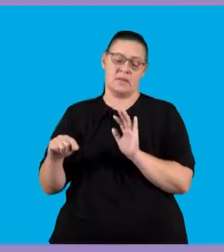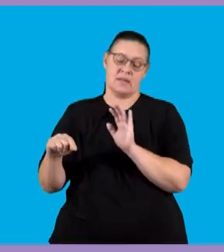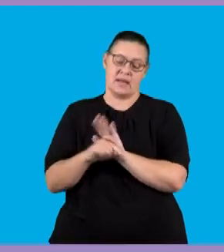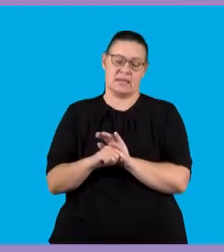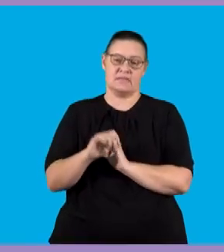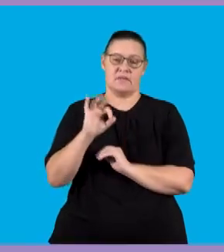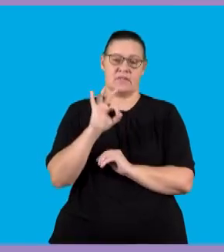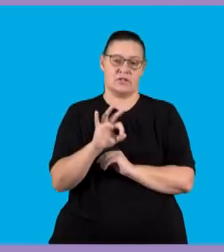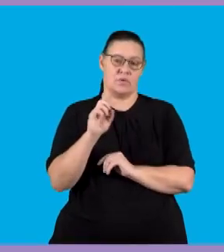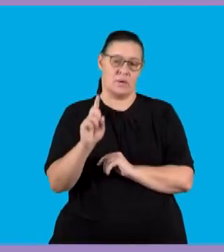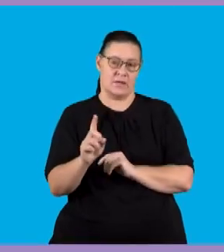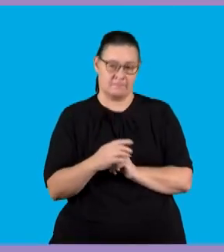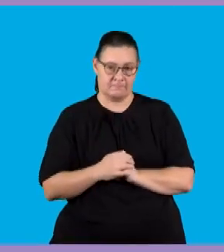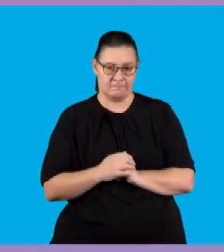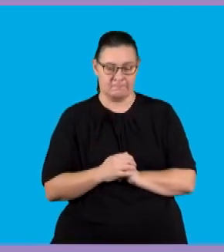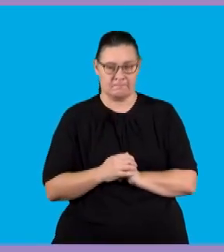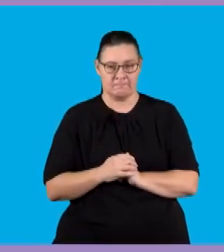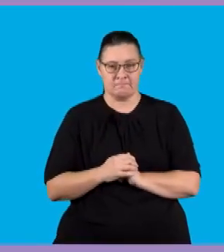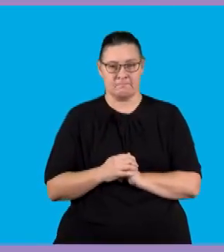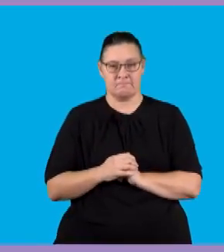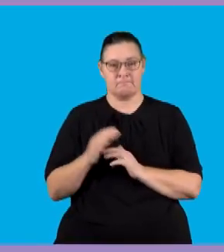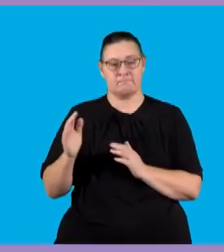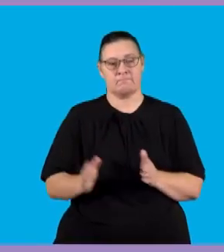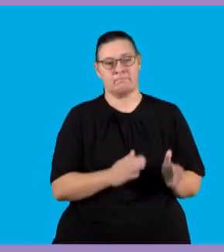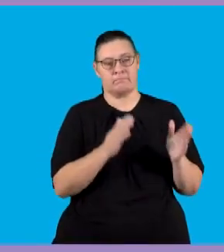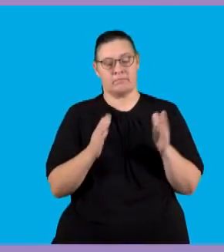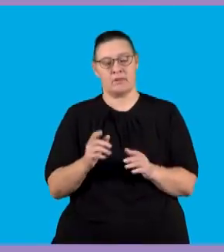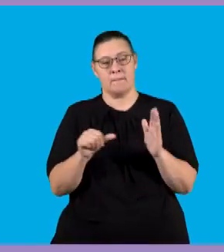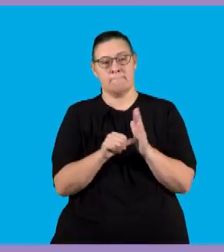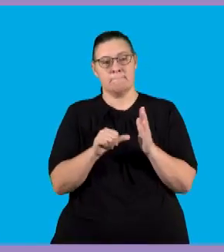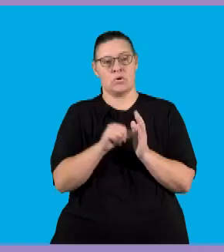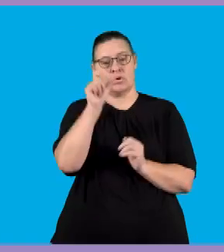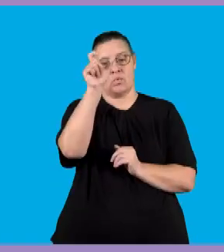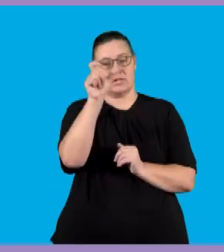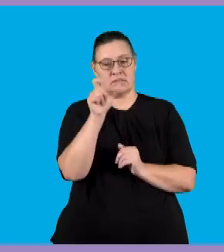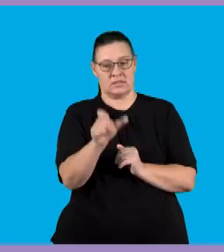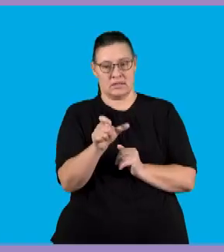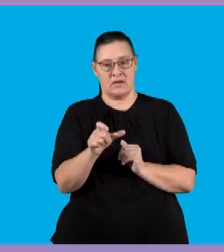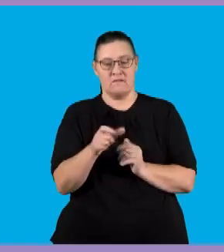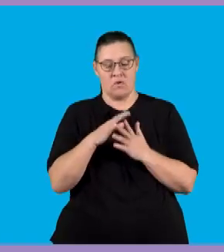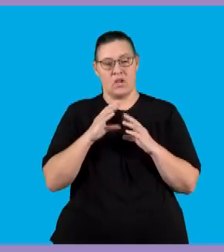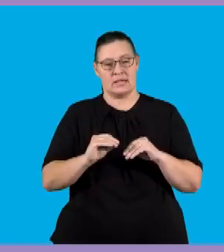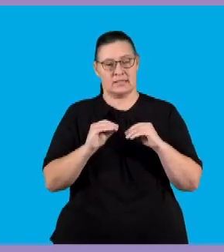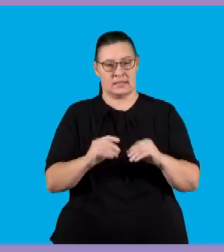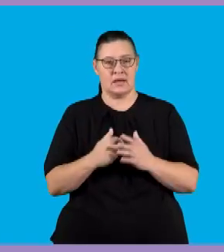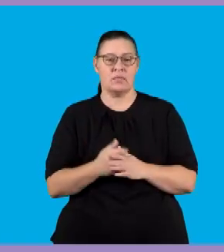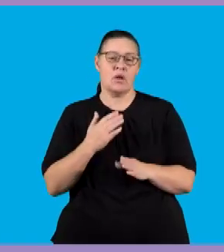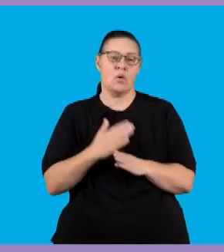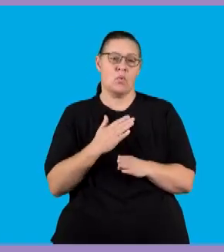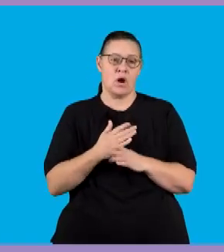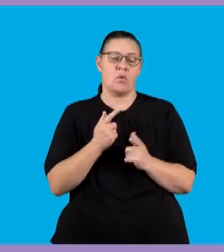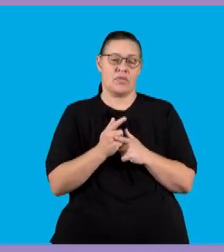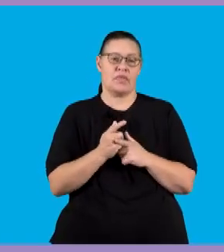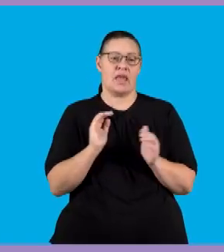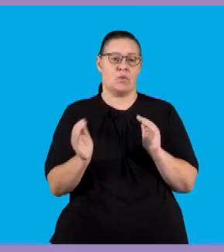9 to that, that is going to be a negative 31. Let's look at the keywords that we are going to be using for